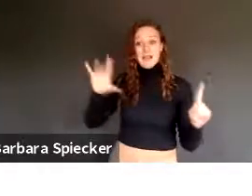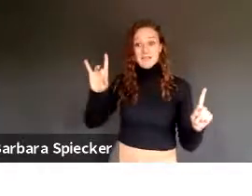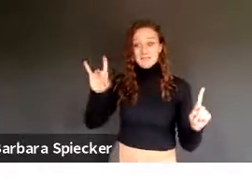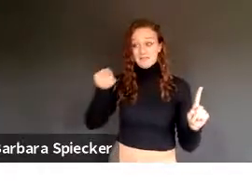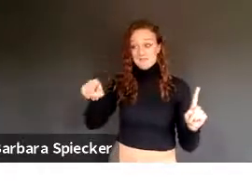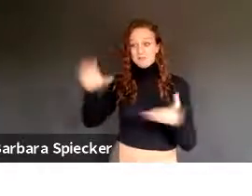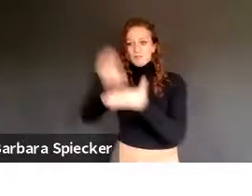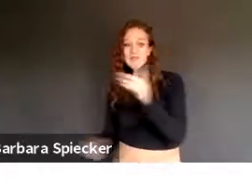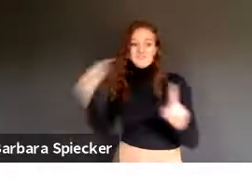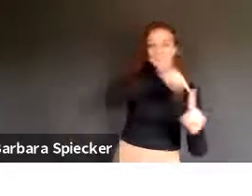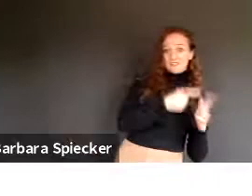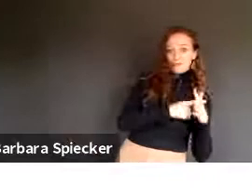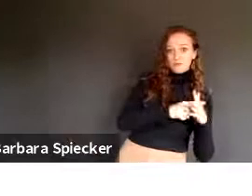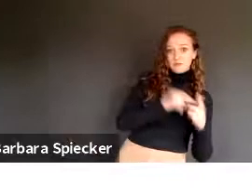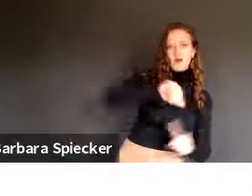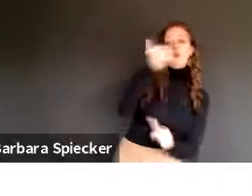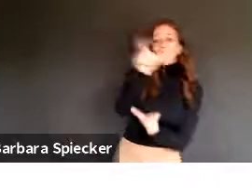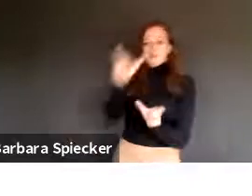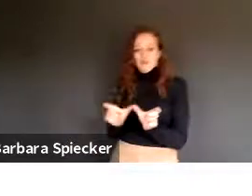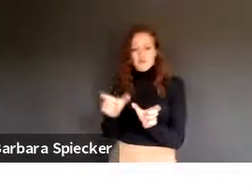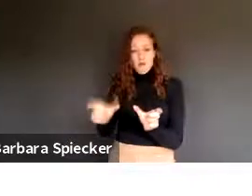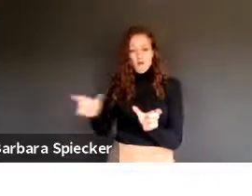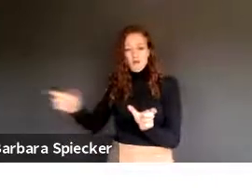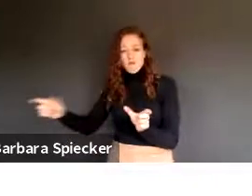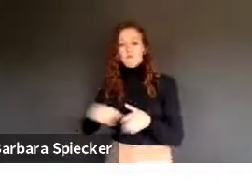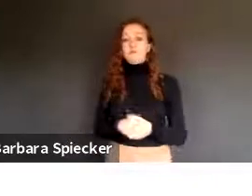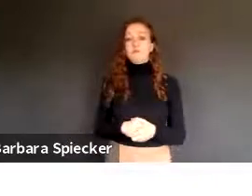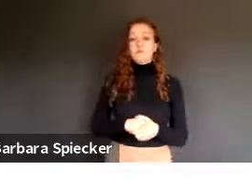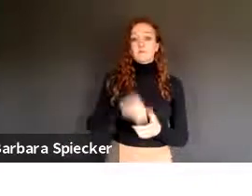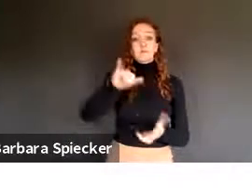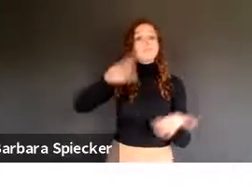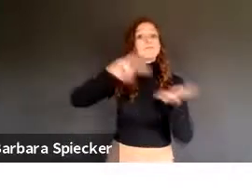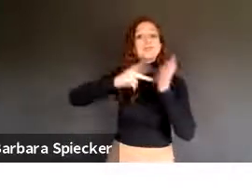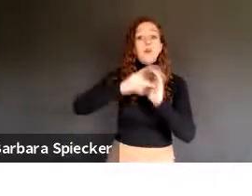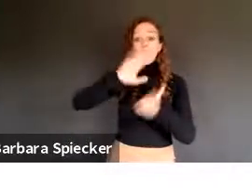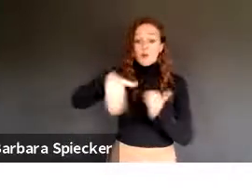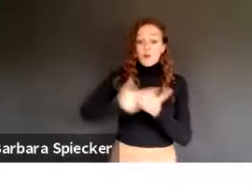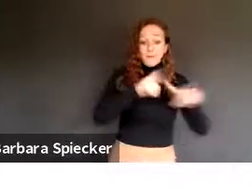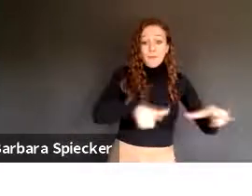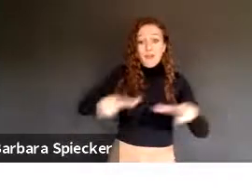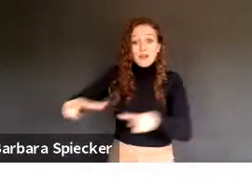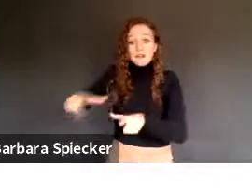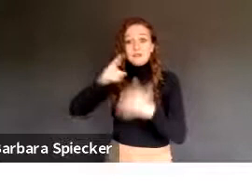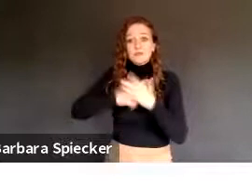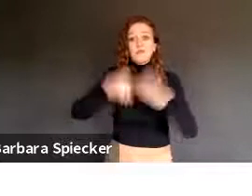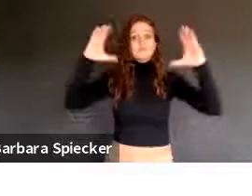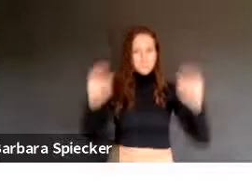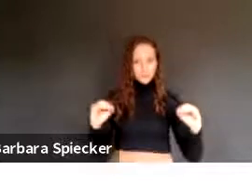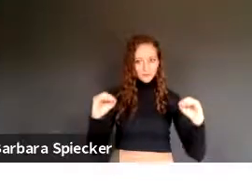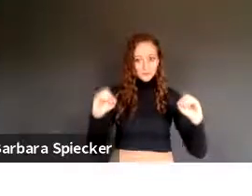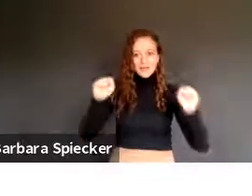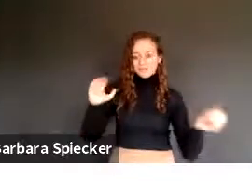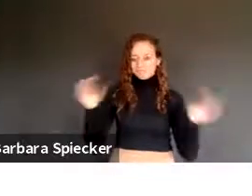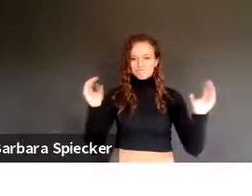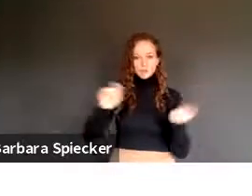I subtracted that from values at month 7 and month 8. And this way, all the plots started at 0. And then I